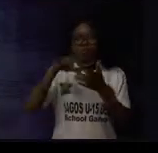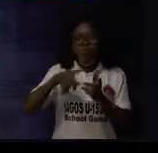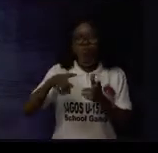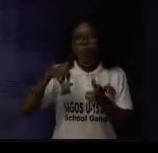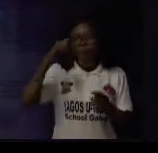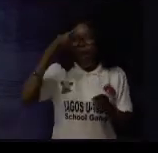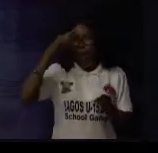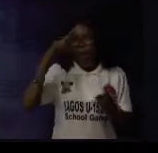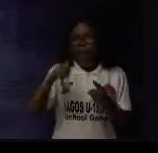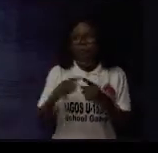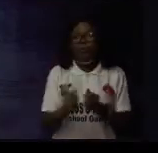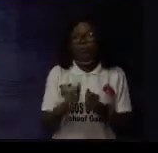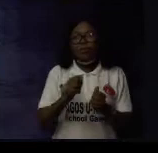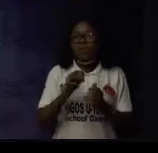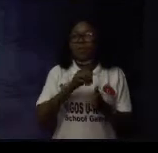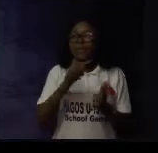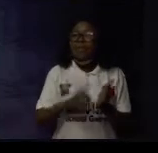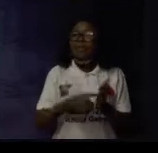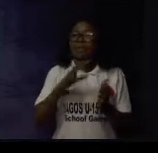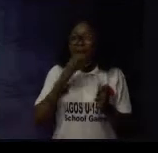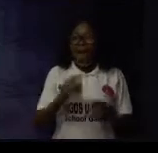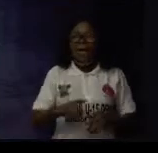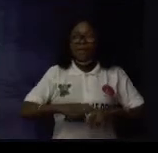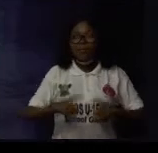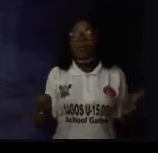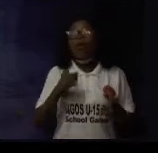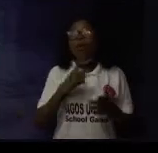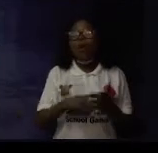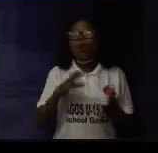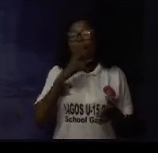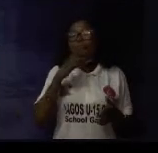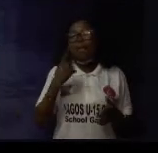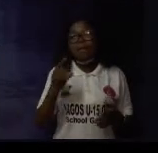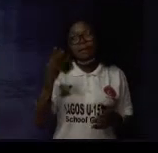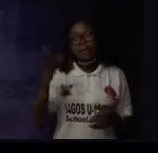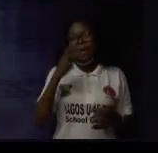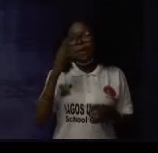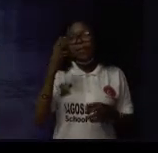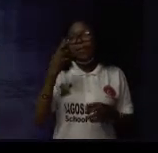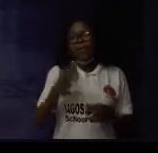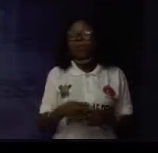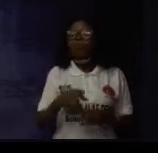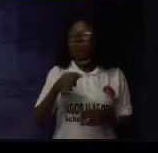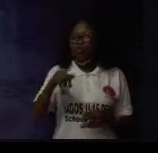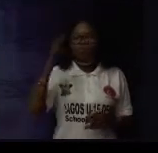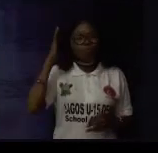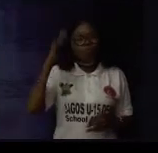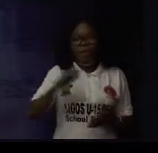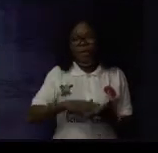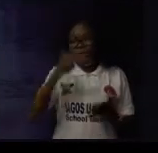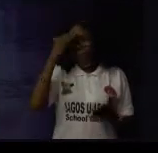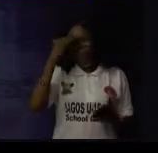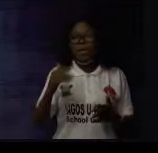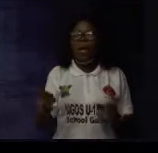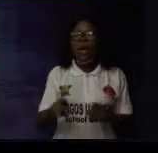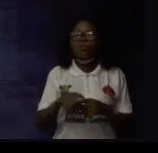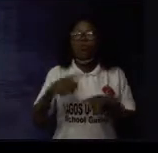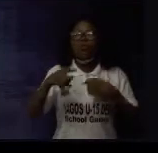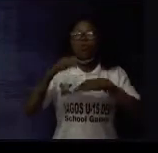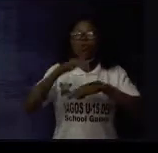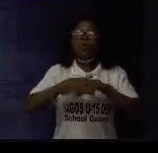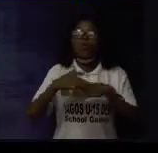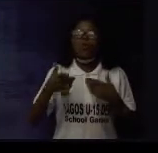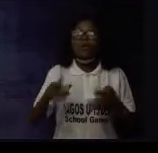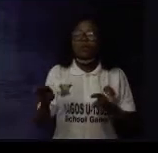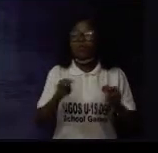But you will agree with me that these triangles are different. What are their names? We'll learn in the course of the lesson. So let's move